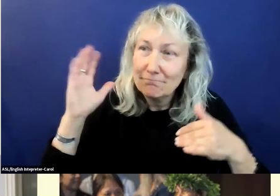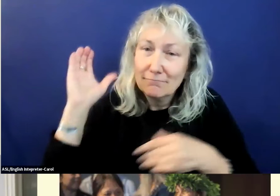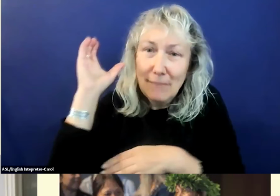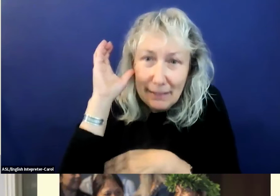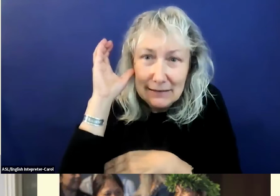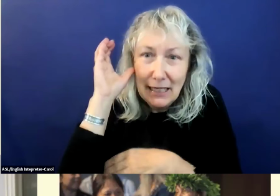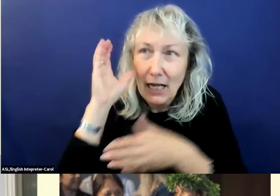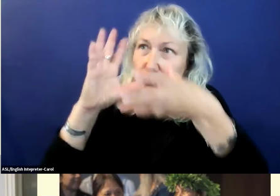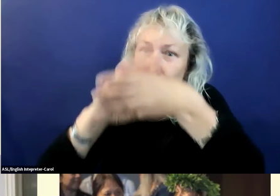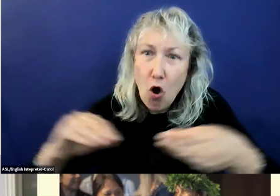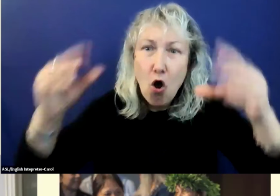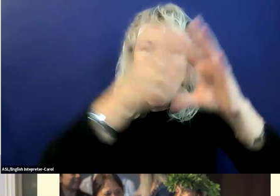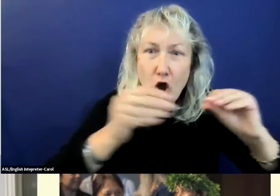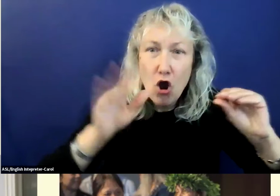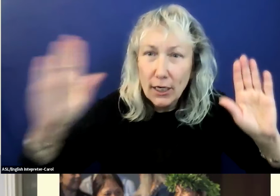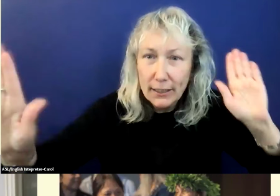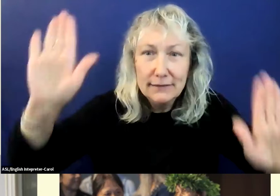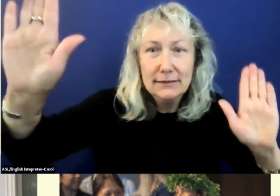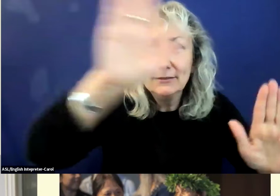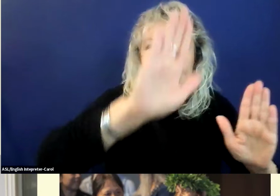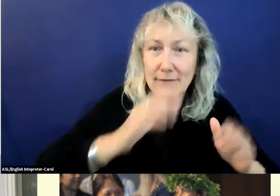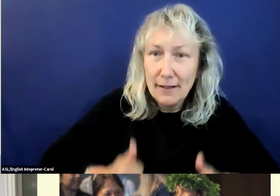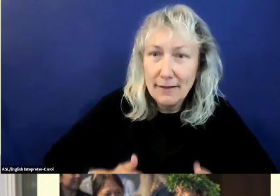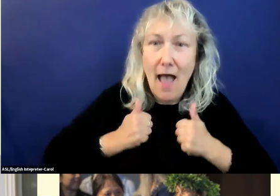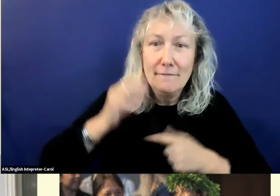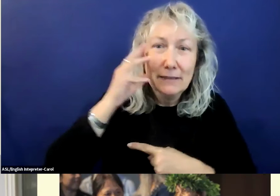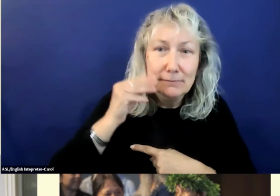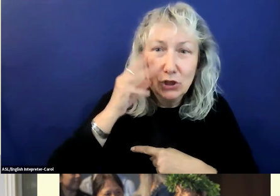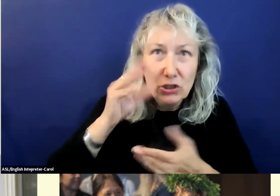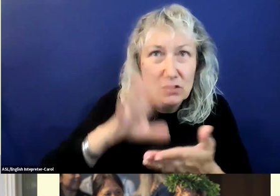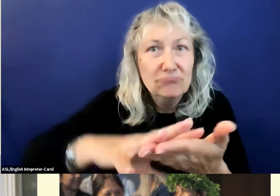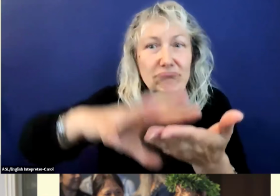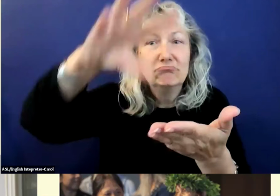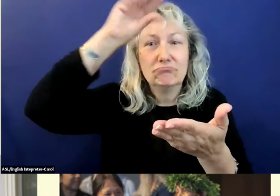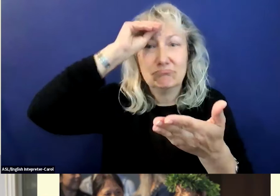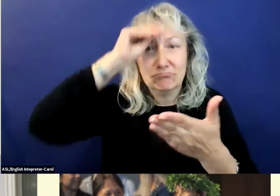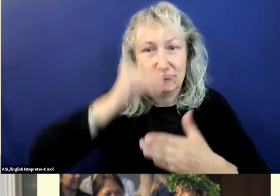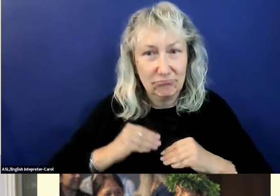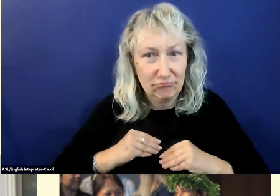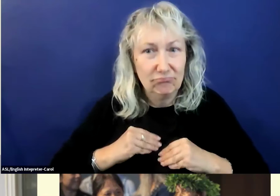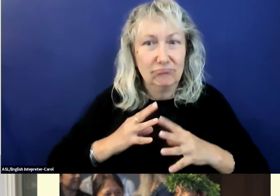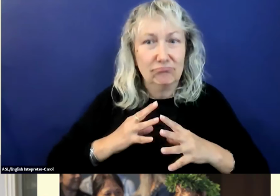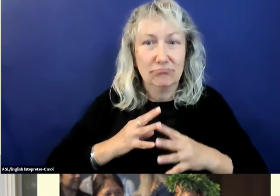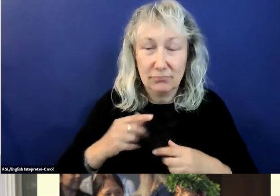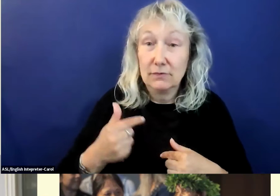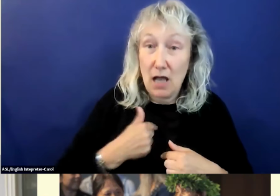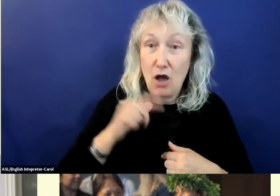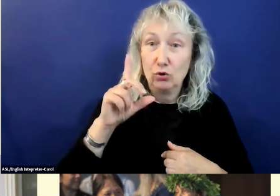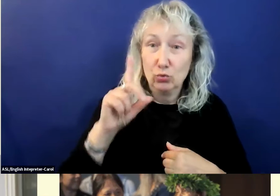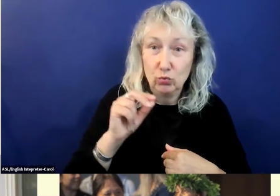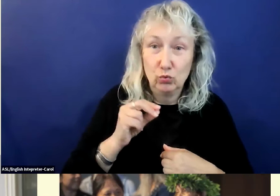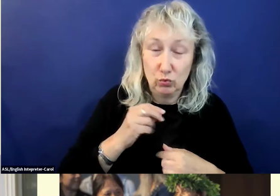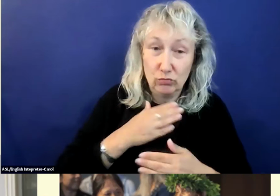say or hear their stories and learn from it. At Living Island, I invite you all to please come and